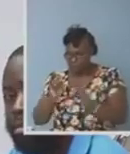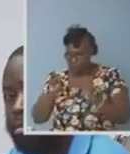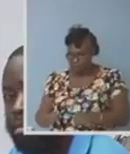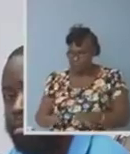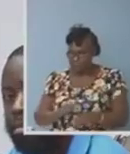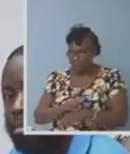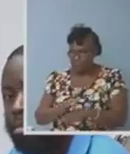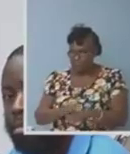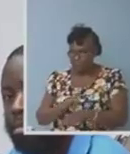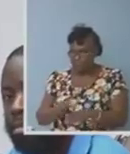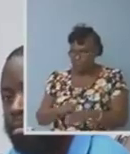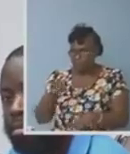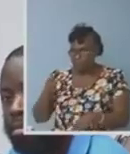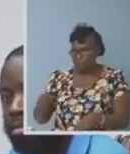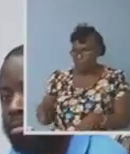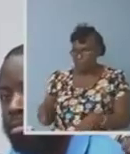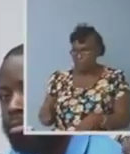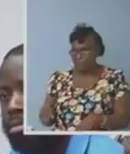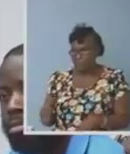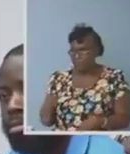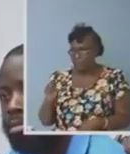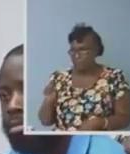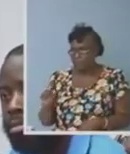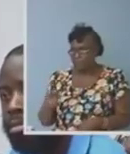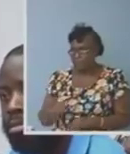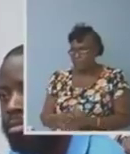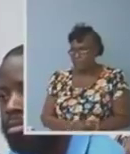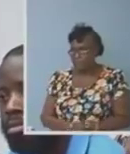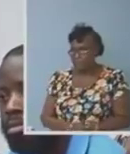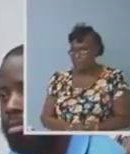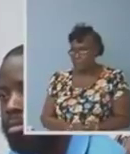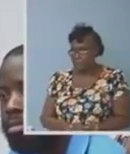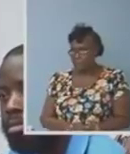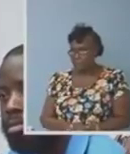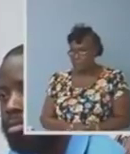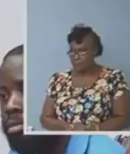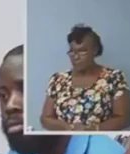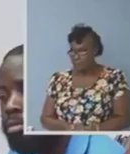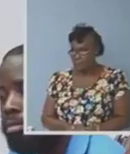use these portable supplies as we see at some places? Okay, at